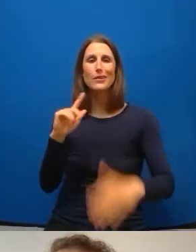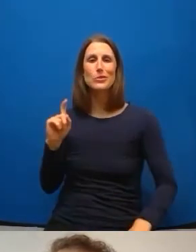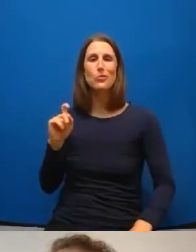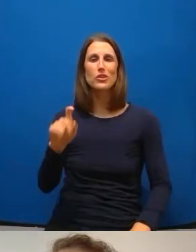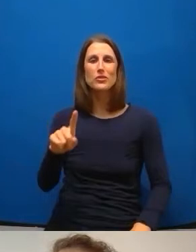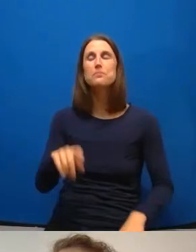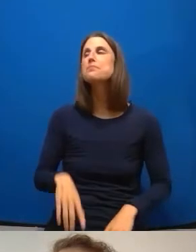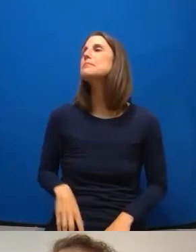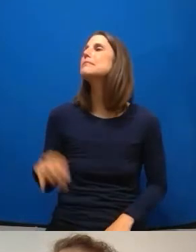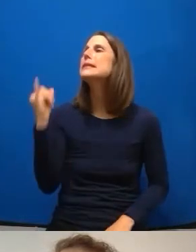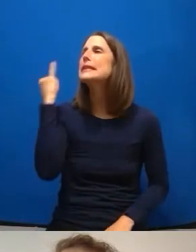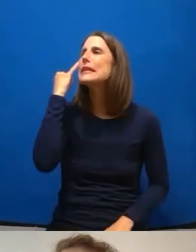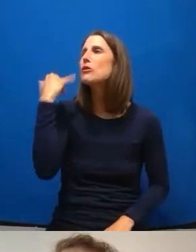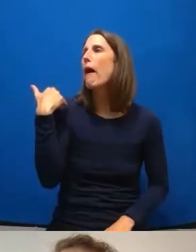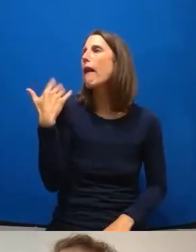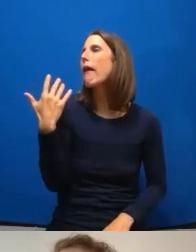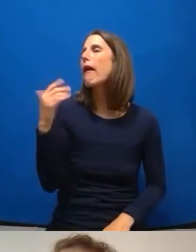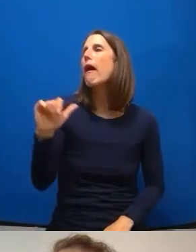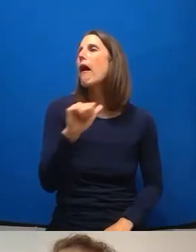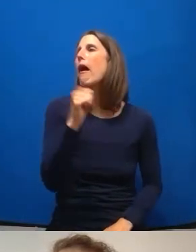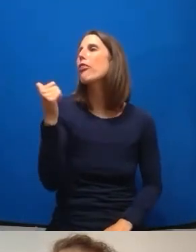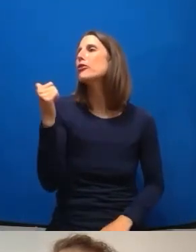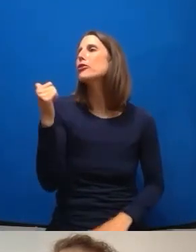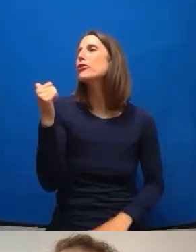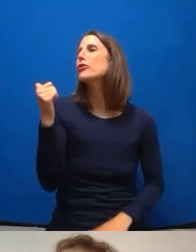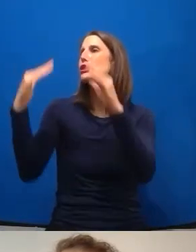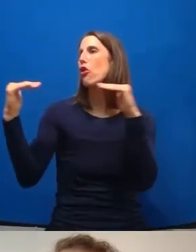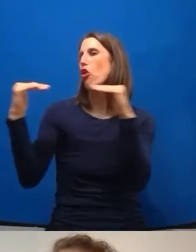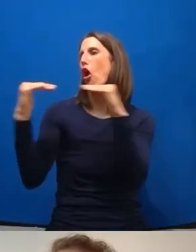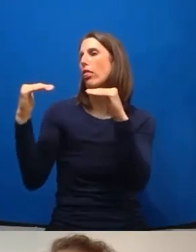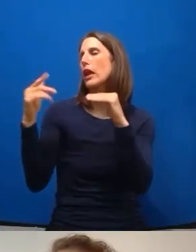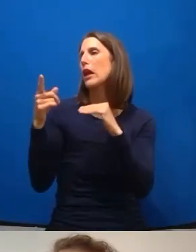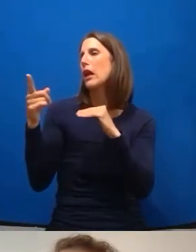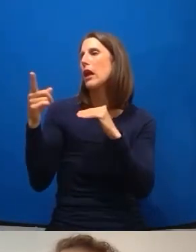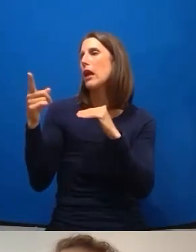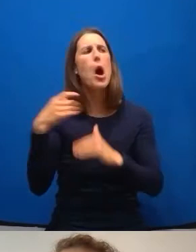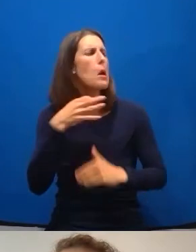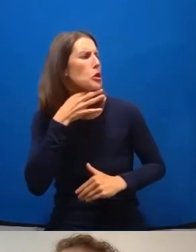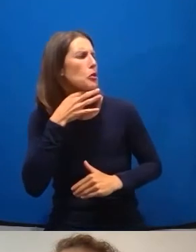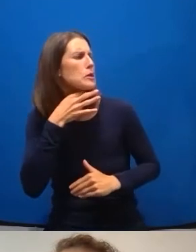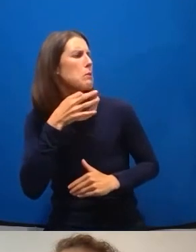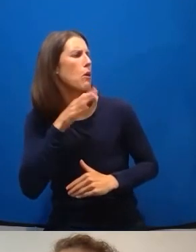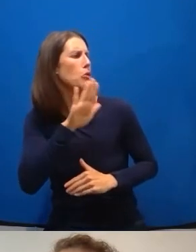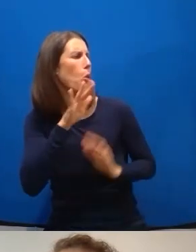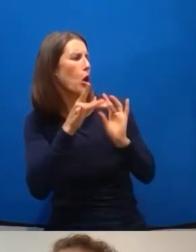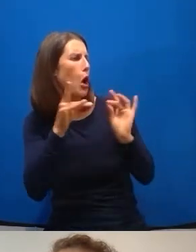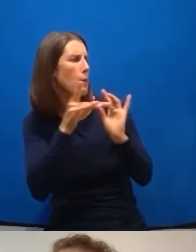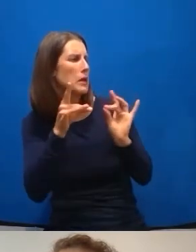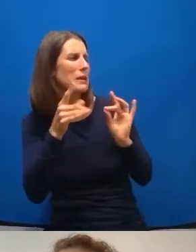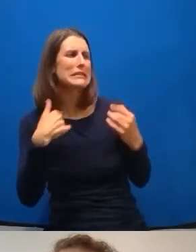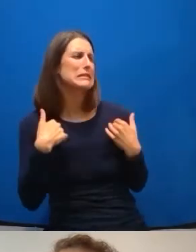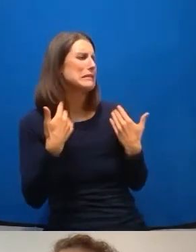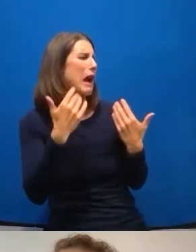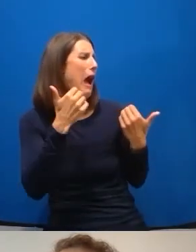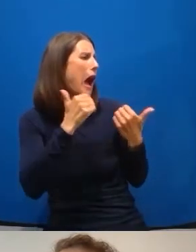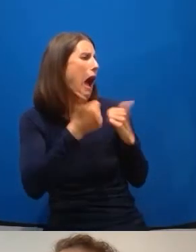like, oh, I want to try that, but I don't really know what to do and or how to do it, or there's so much to learn, what would you say to that person to encourage them to kind of